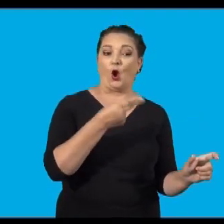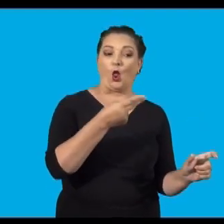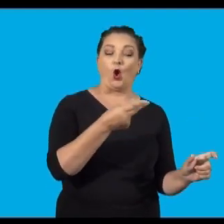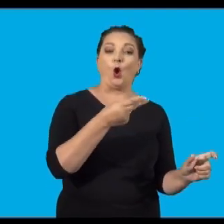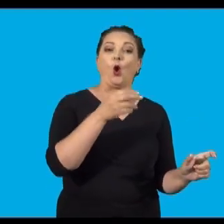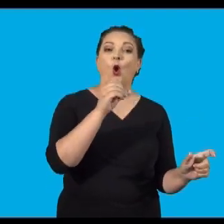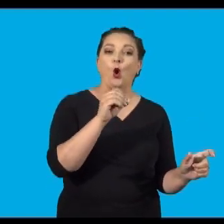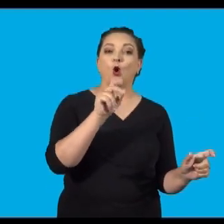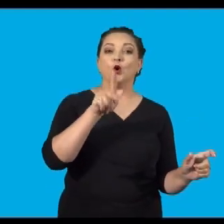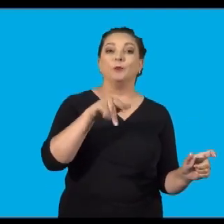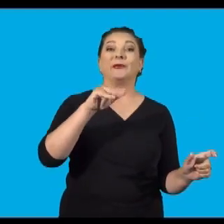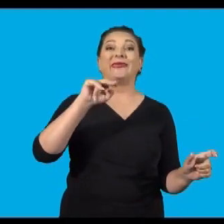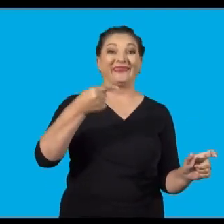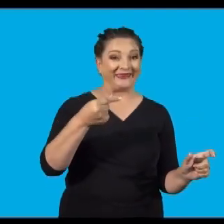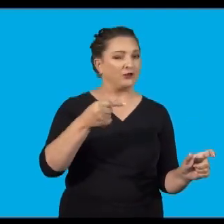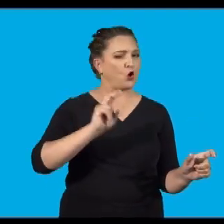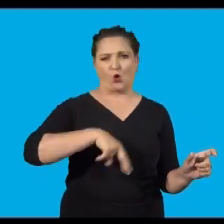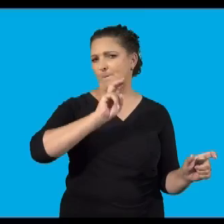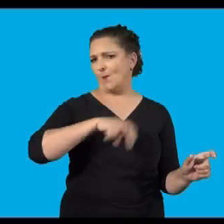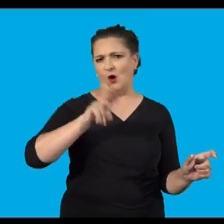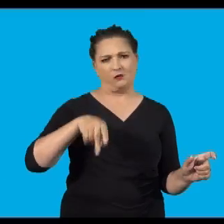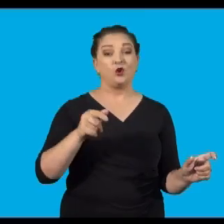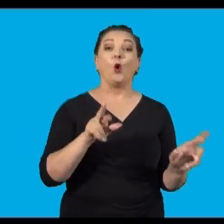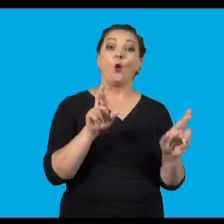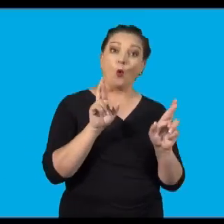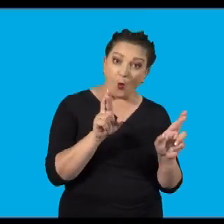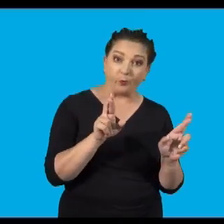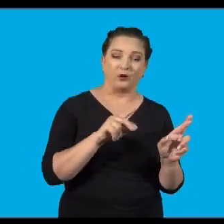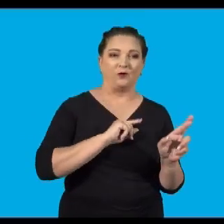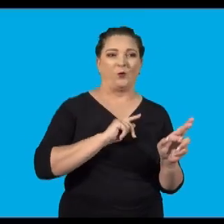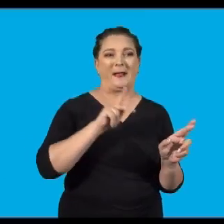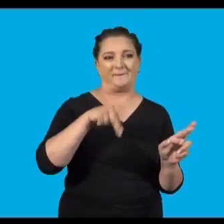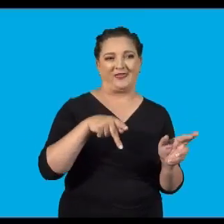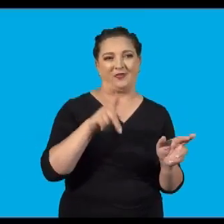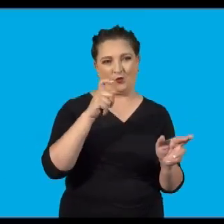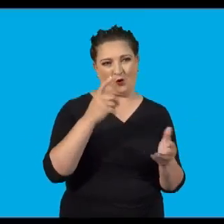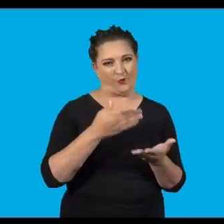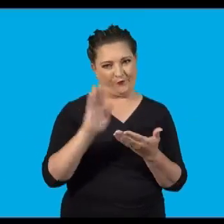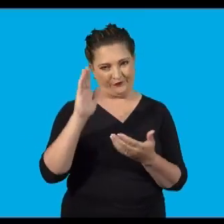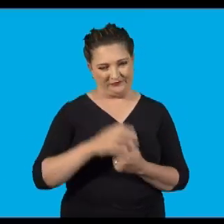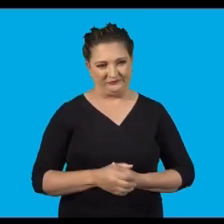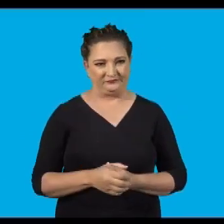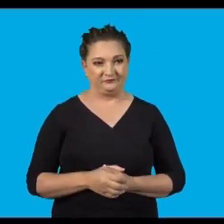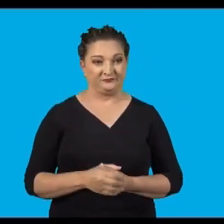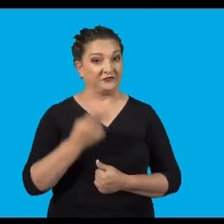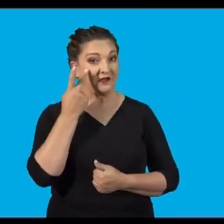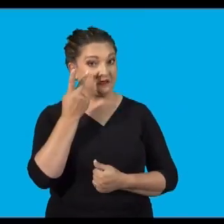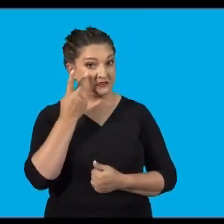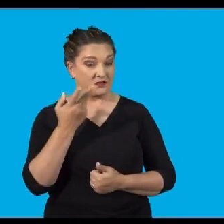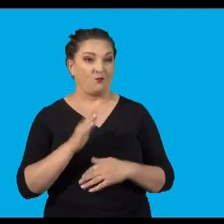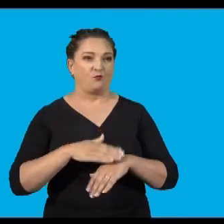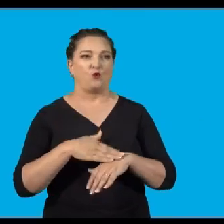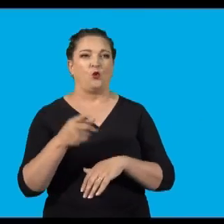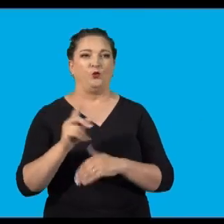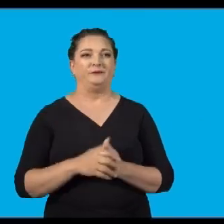word hoping, we should, because it's a long sound, we only have to have one consonant. All right. Let's